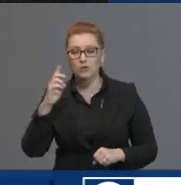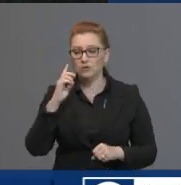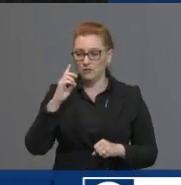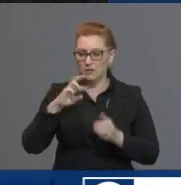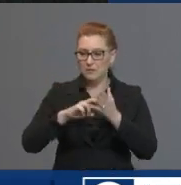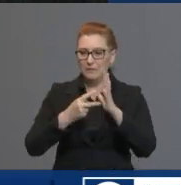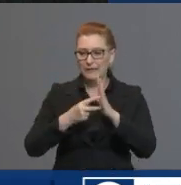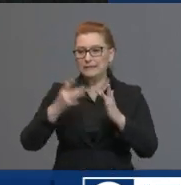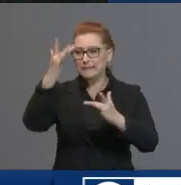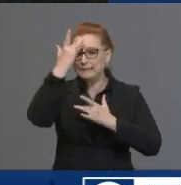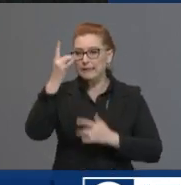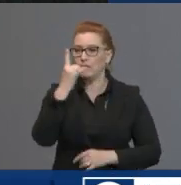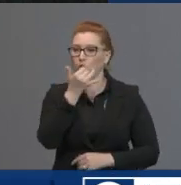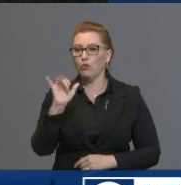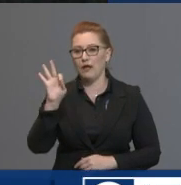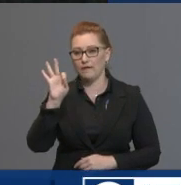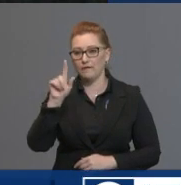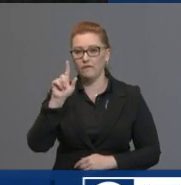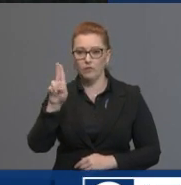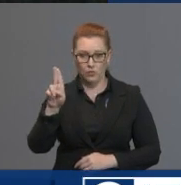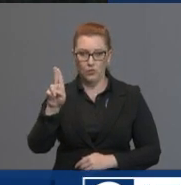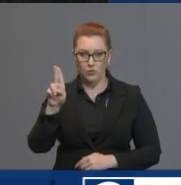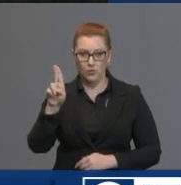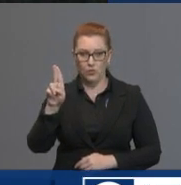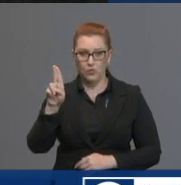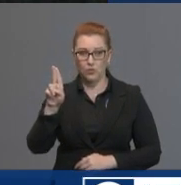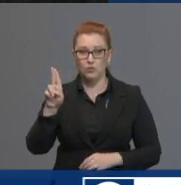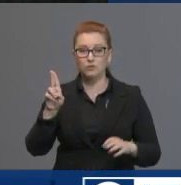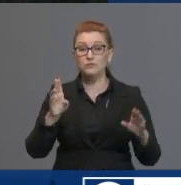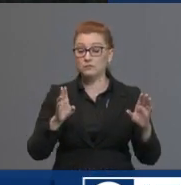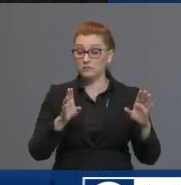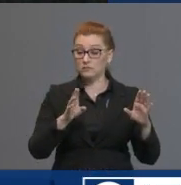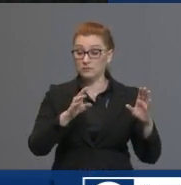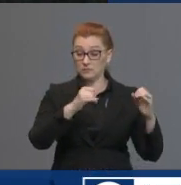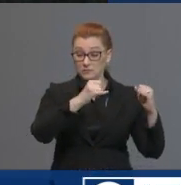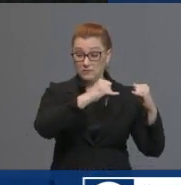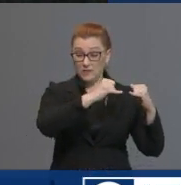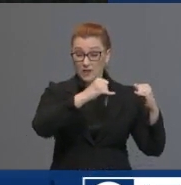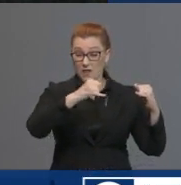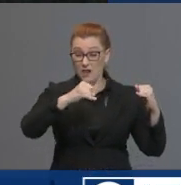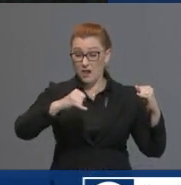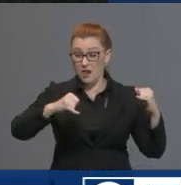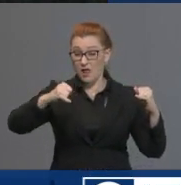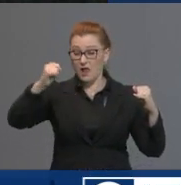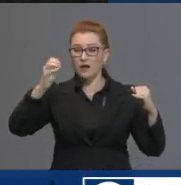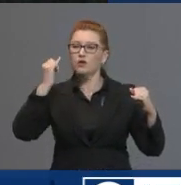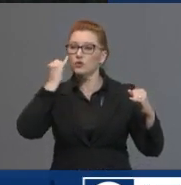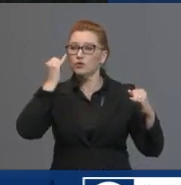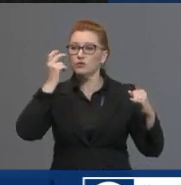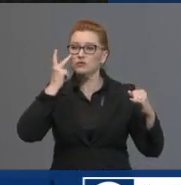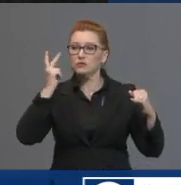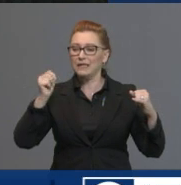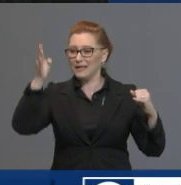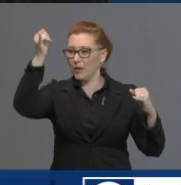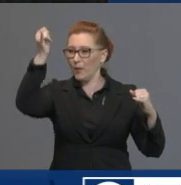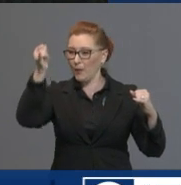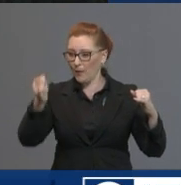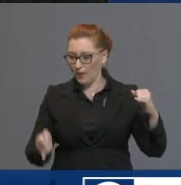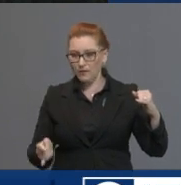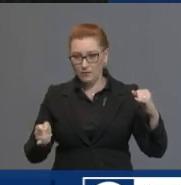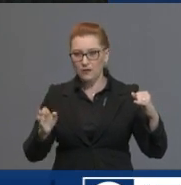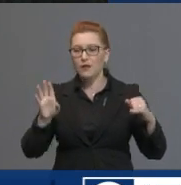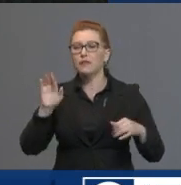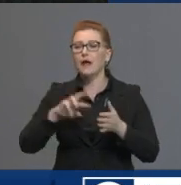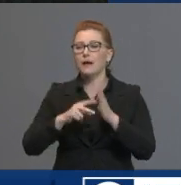If you look across the horizontal axis to the y-axis on the date